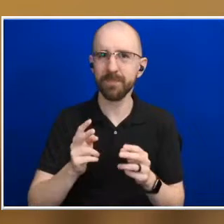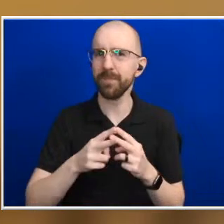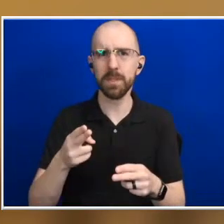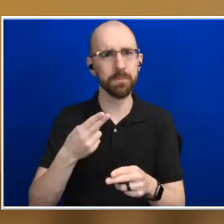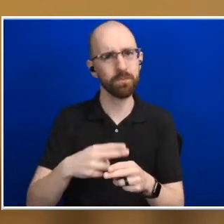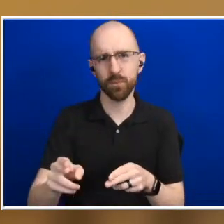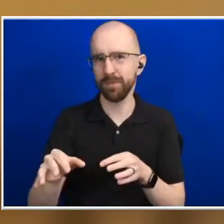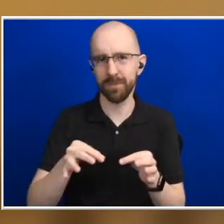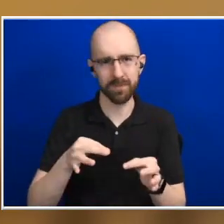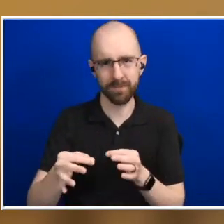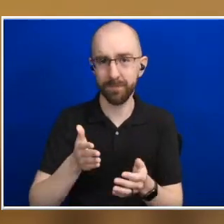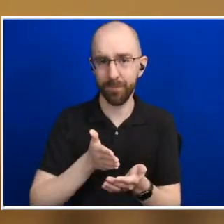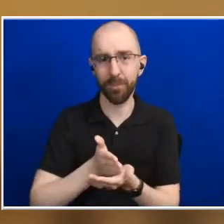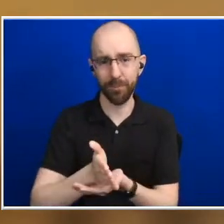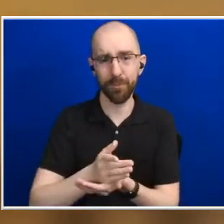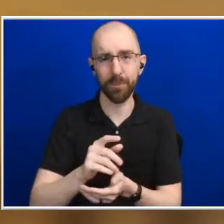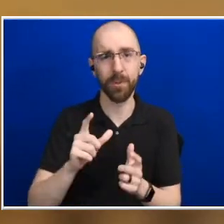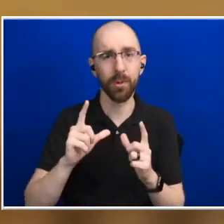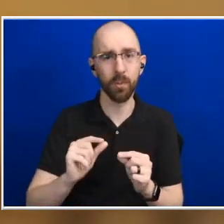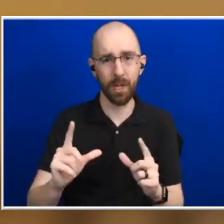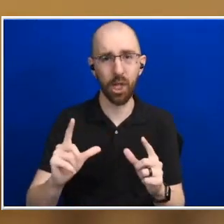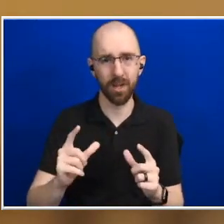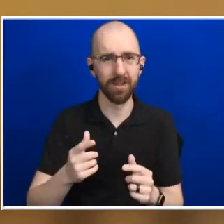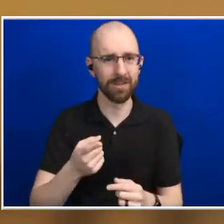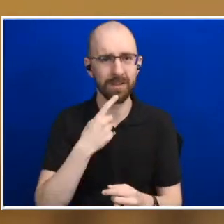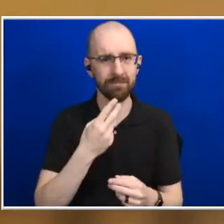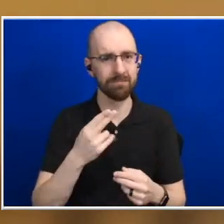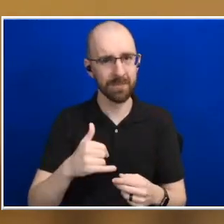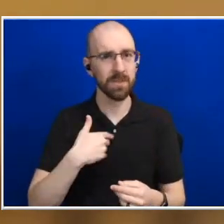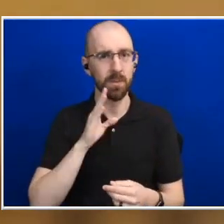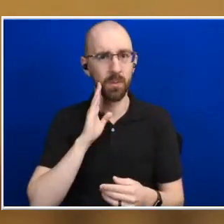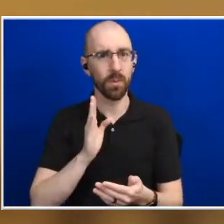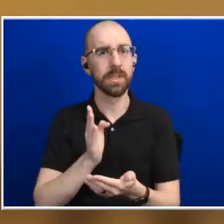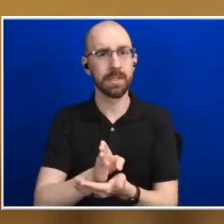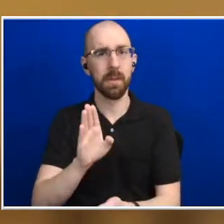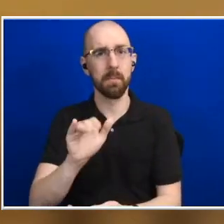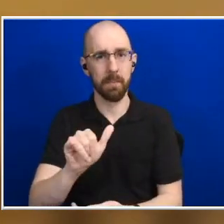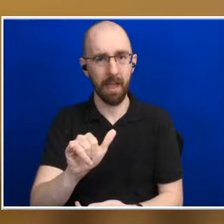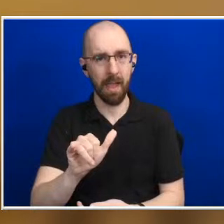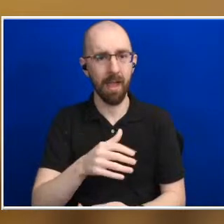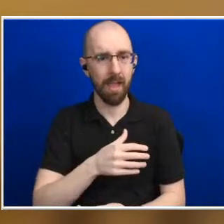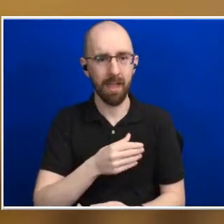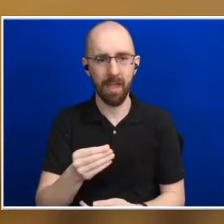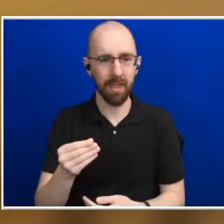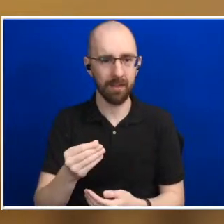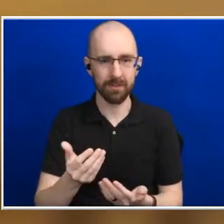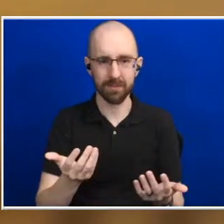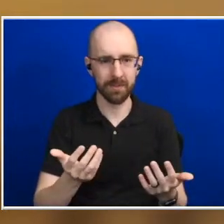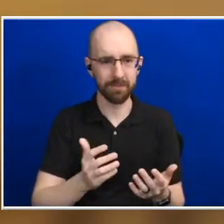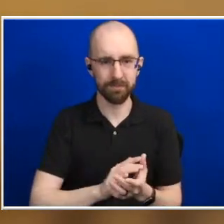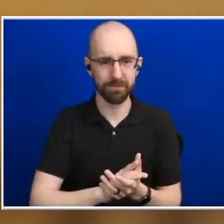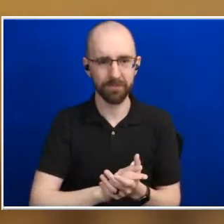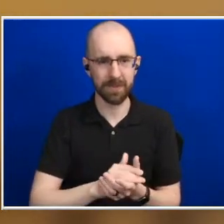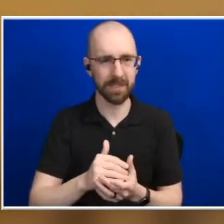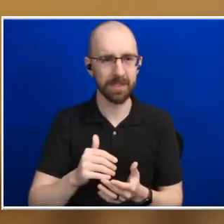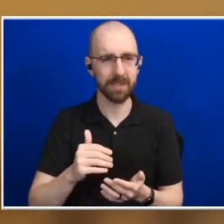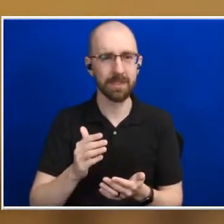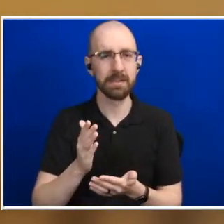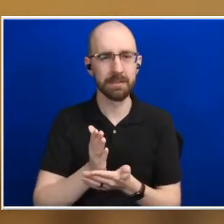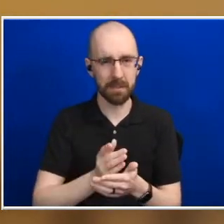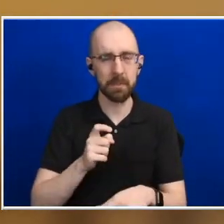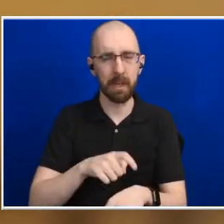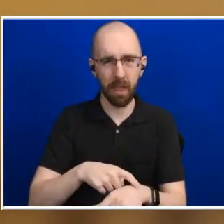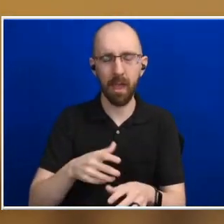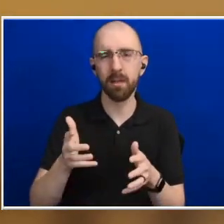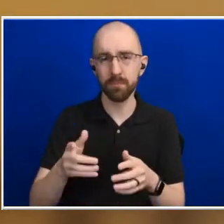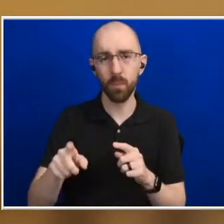actually through Twitter, and said, "Hey, we're going to be stopping by," and so pitched out some time. And then once you're able to